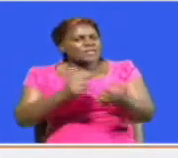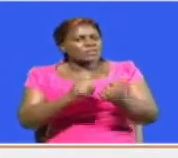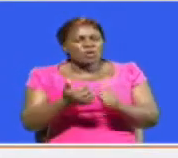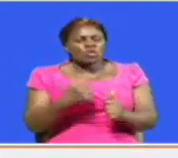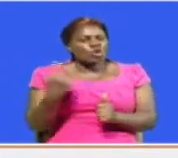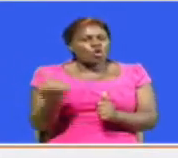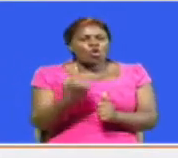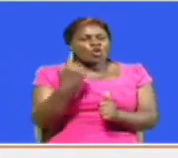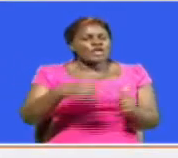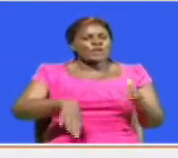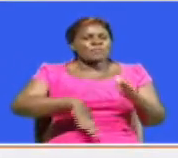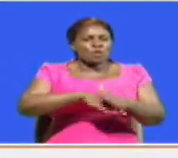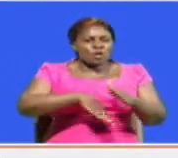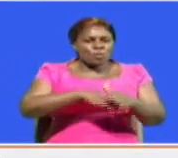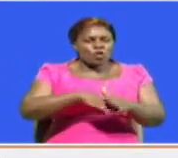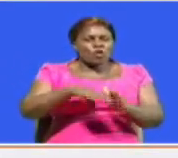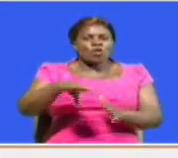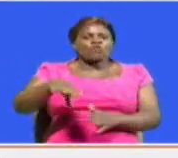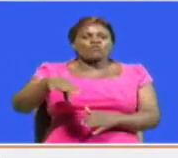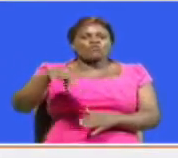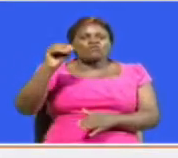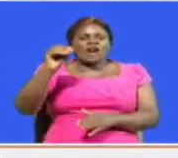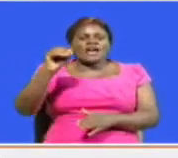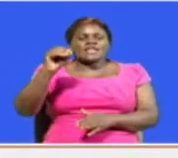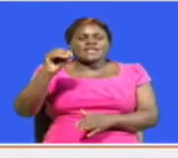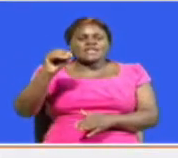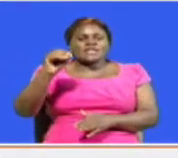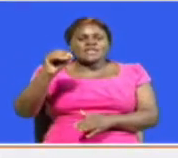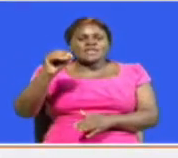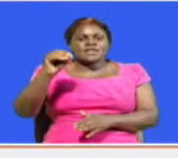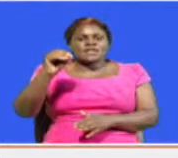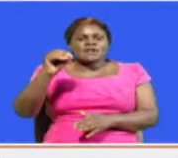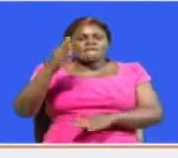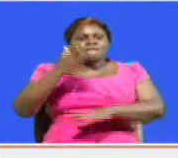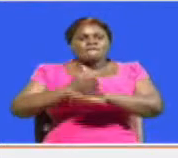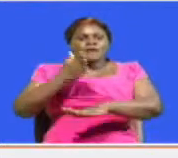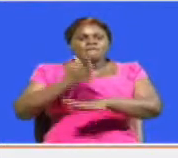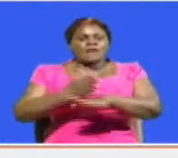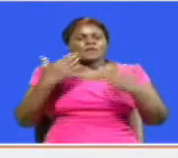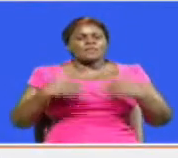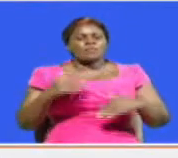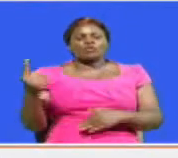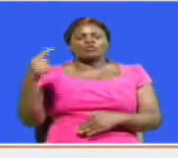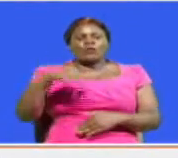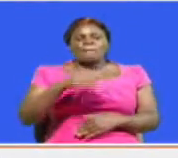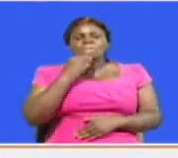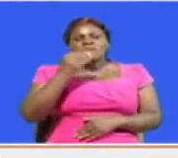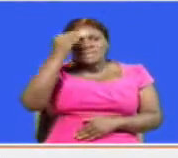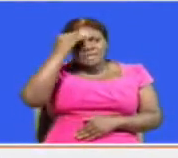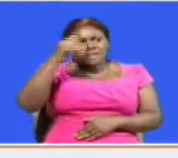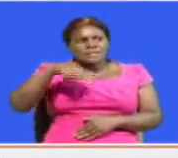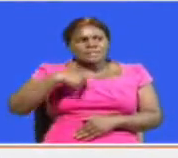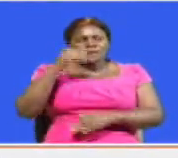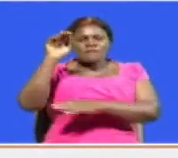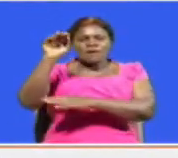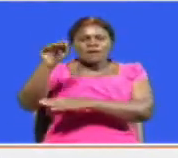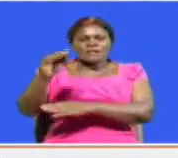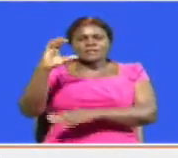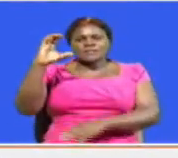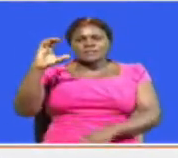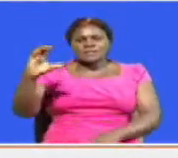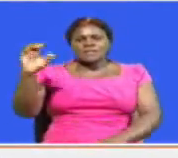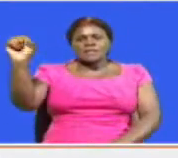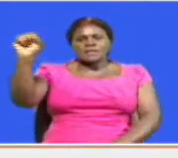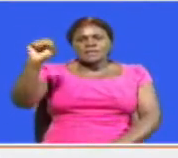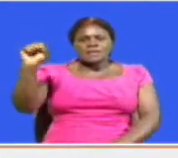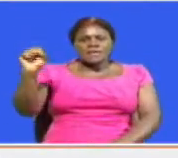and blah, blah, you find the right people are the ones who are there. But it's only in football where people come from nowhere. We are calling upon the Cabinet